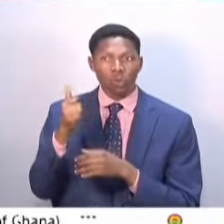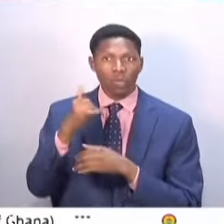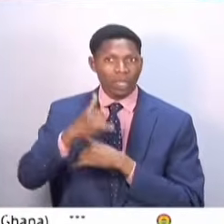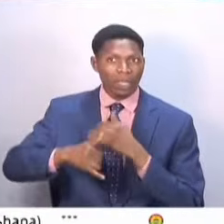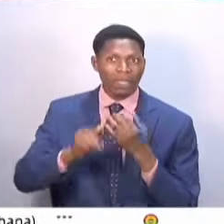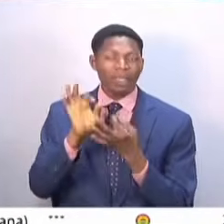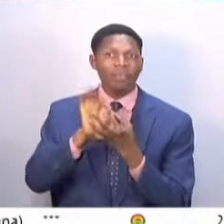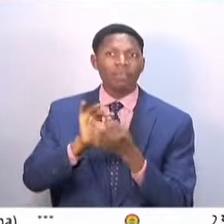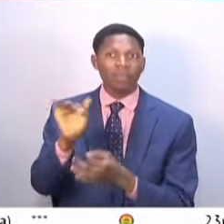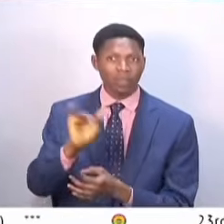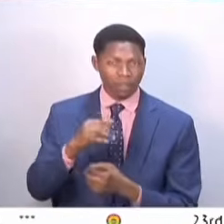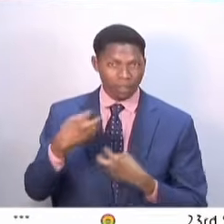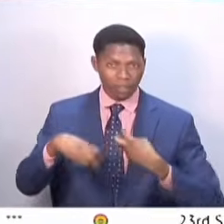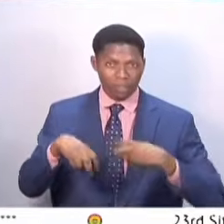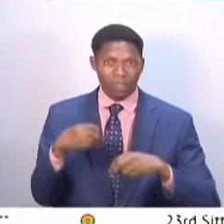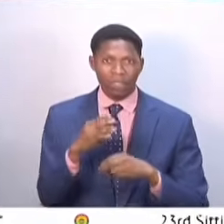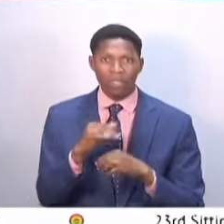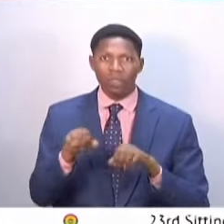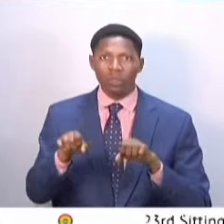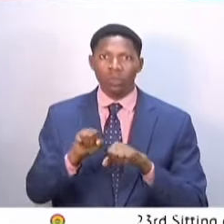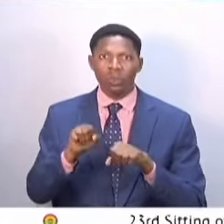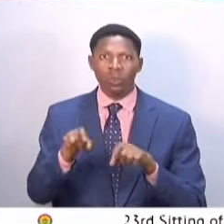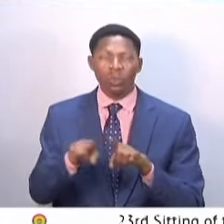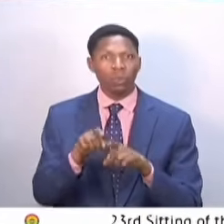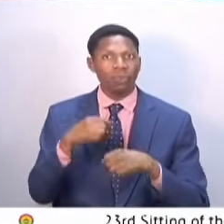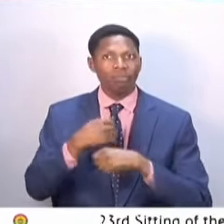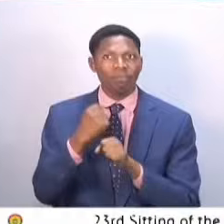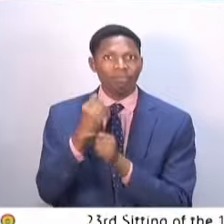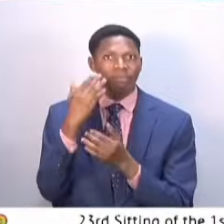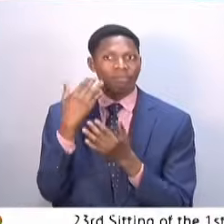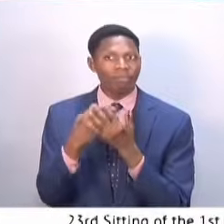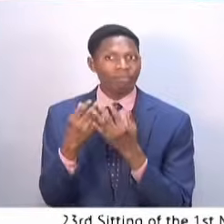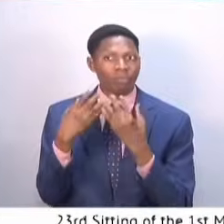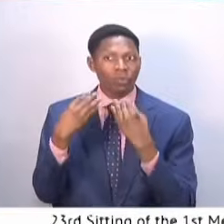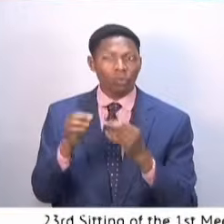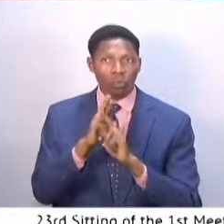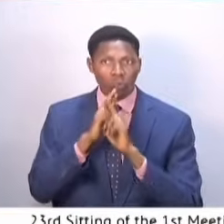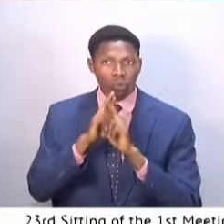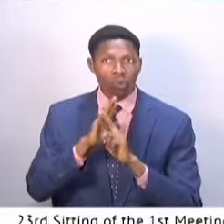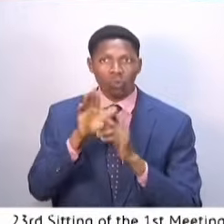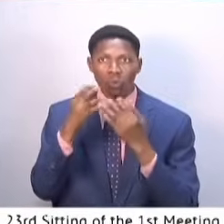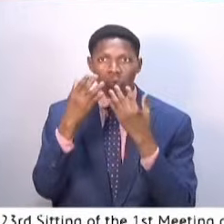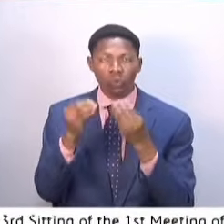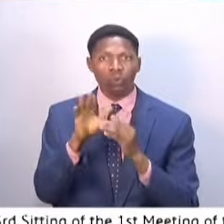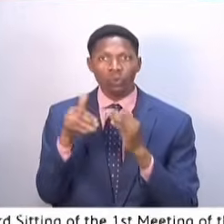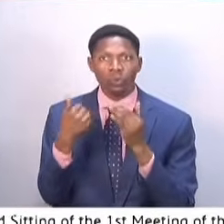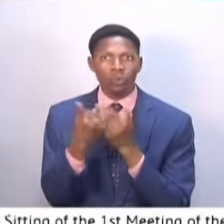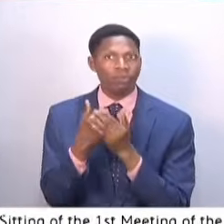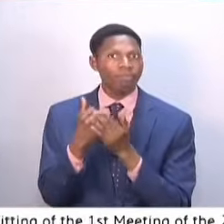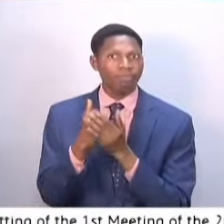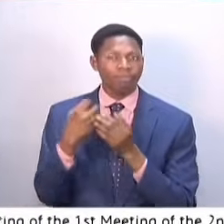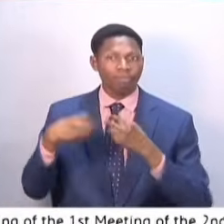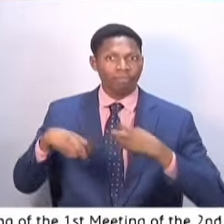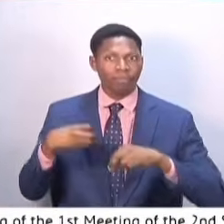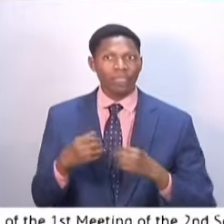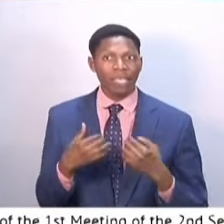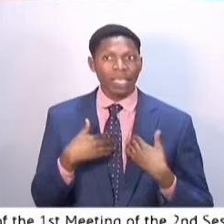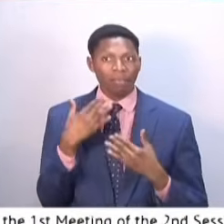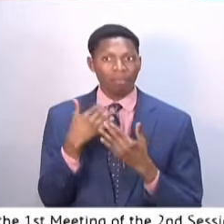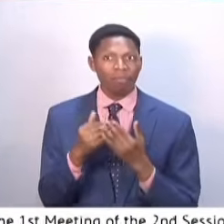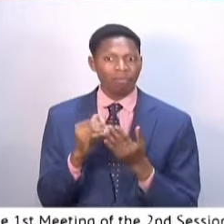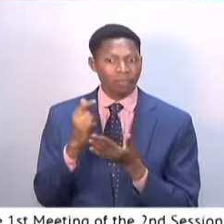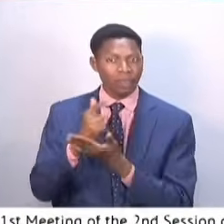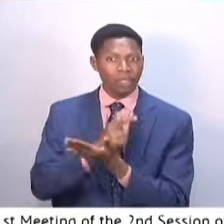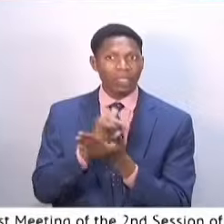similar shortages and taken bold steps to respond. There are useful lessons that we can